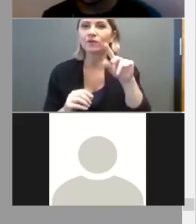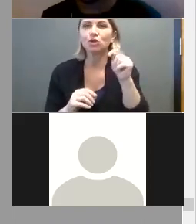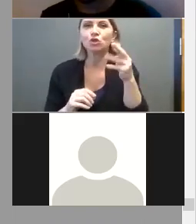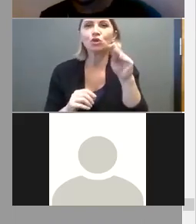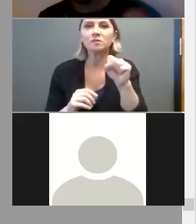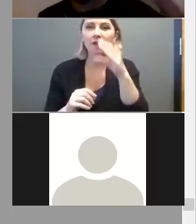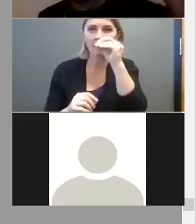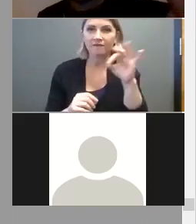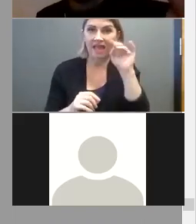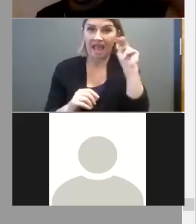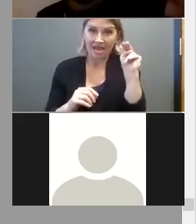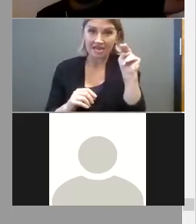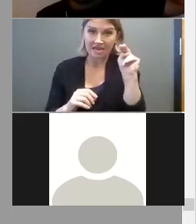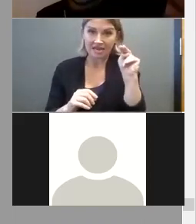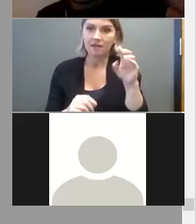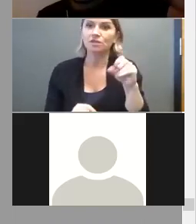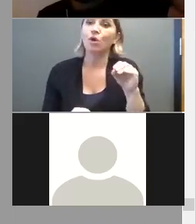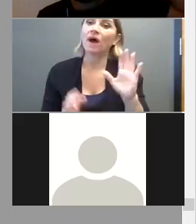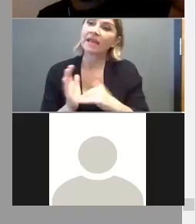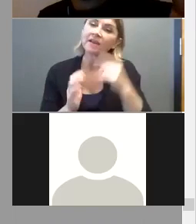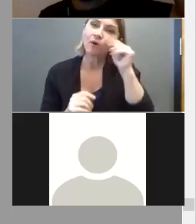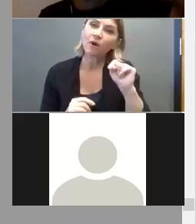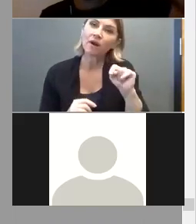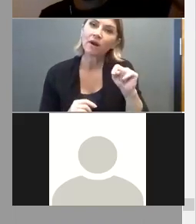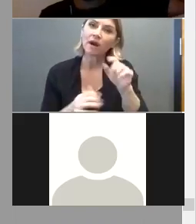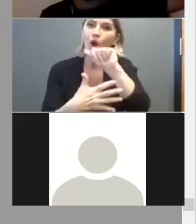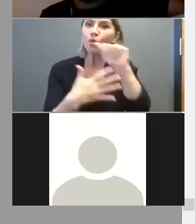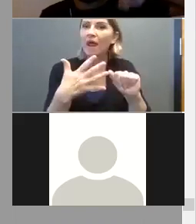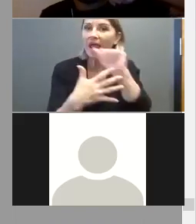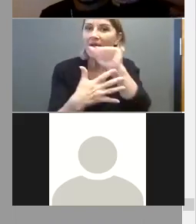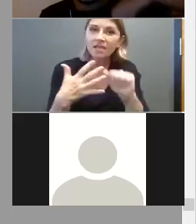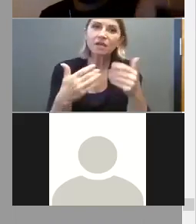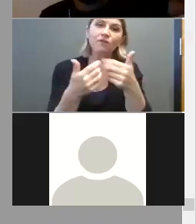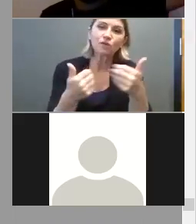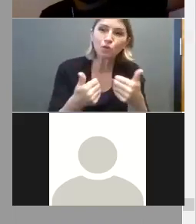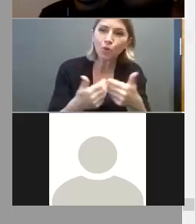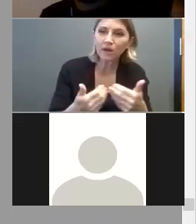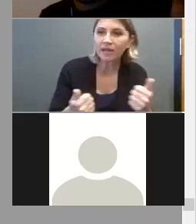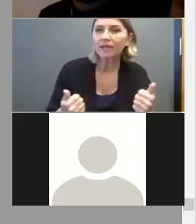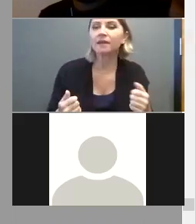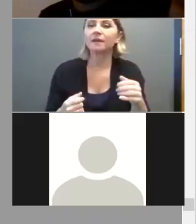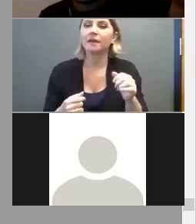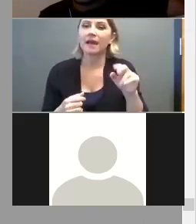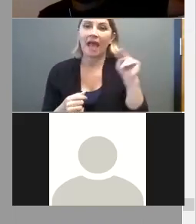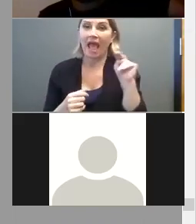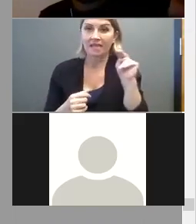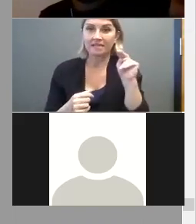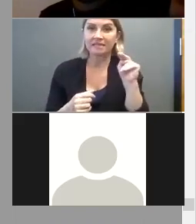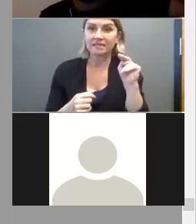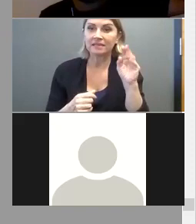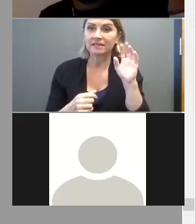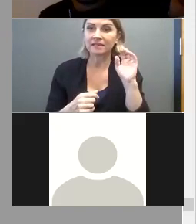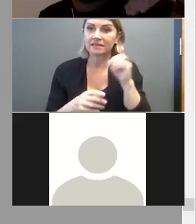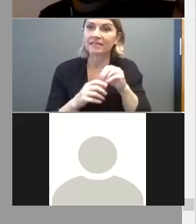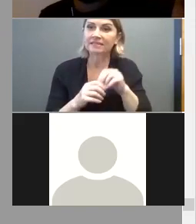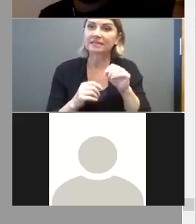the power. Again, for arrays, for sorting something or finding the Fibonacci number, n plays a role. N is